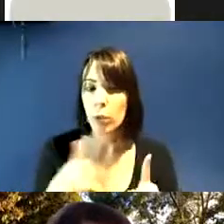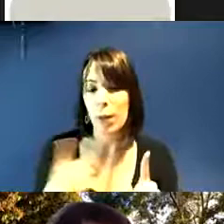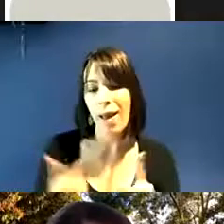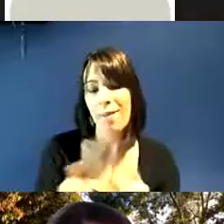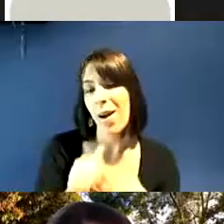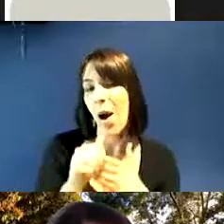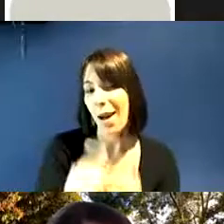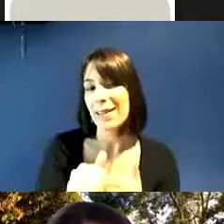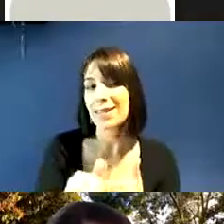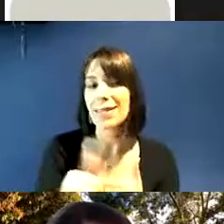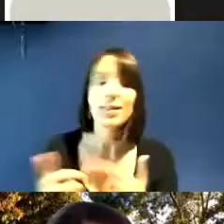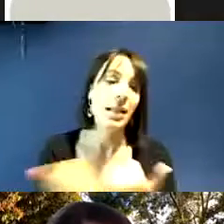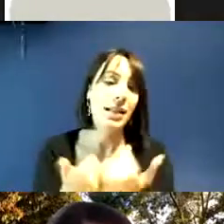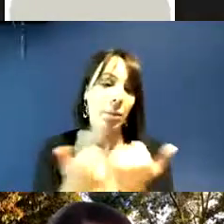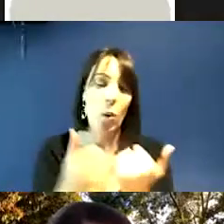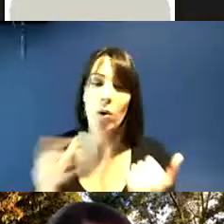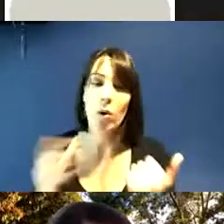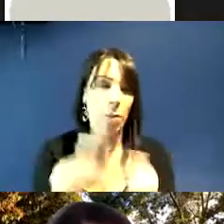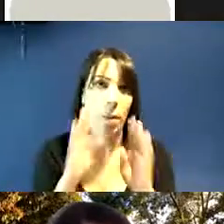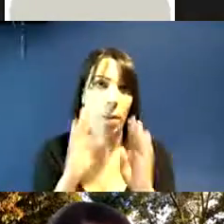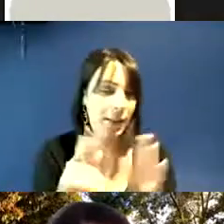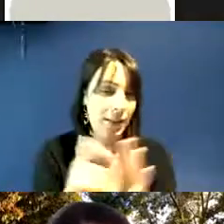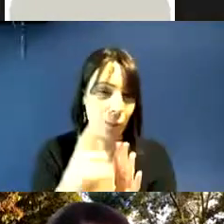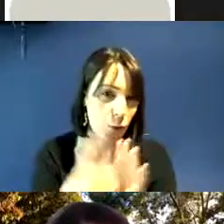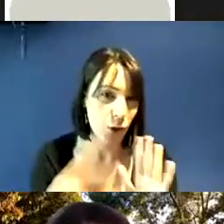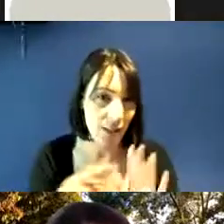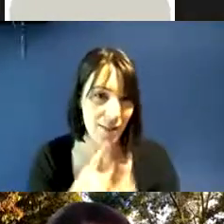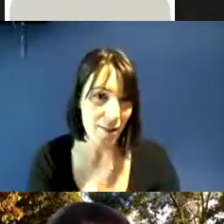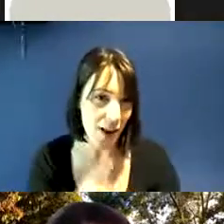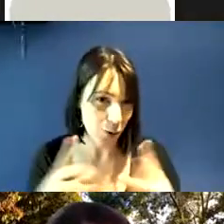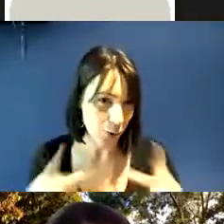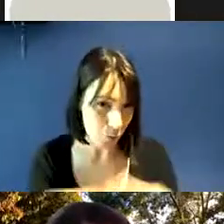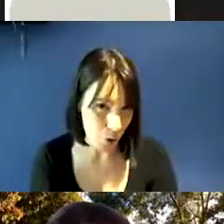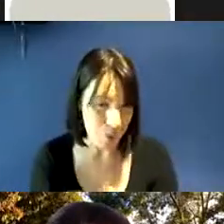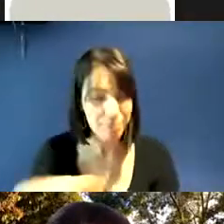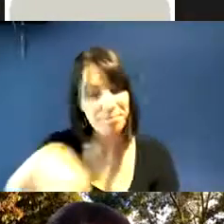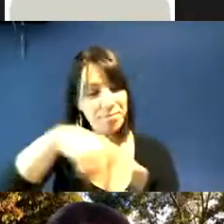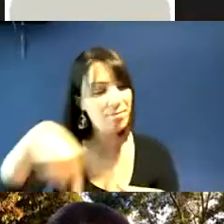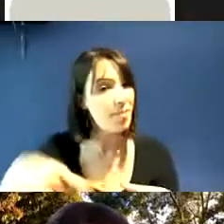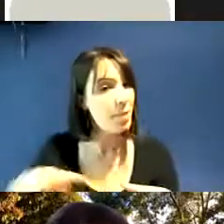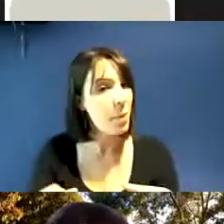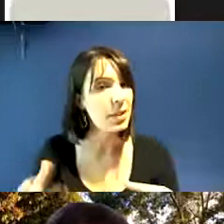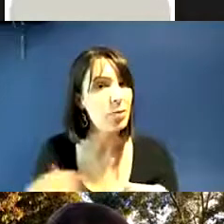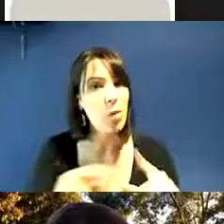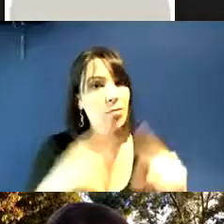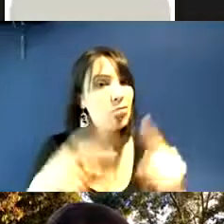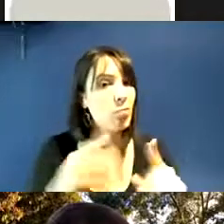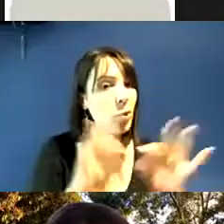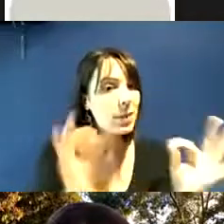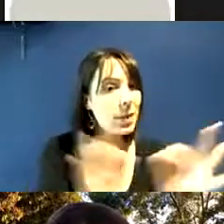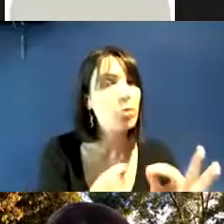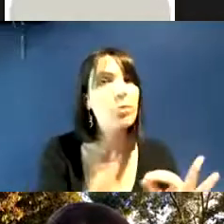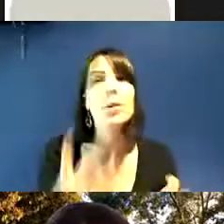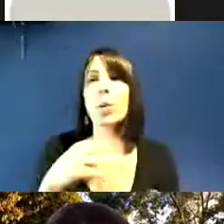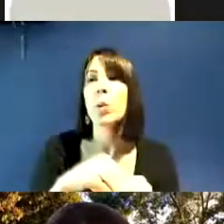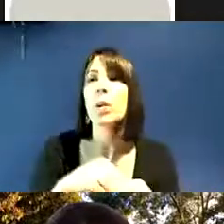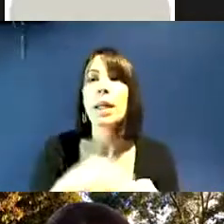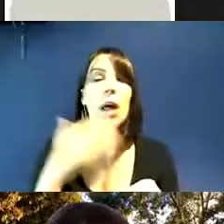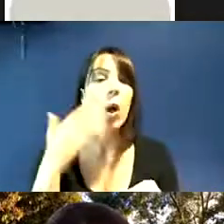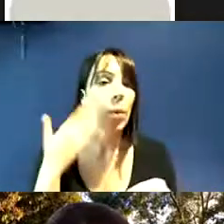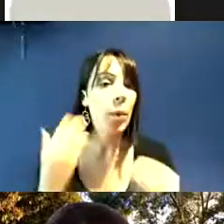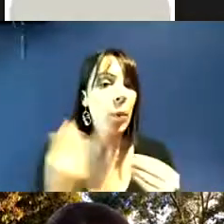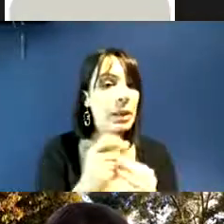an incredible project advisory group with members from organisations including Women with Disabilities